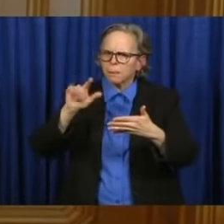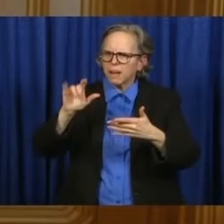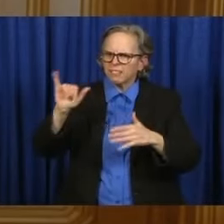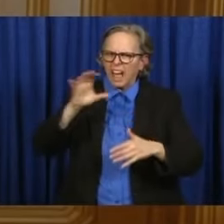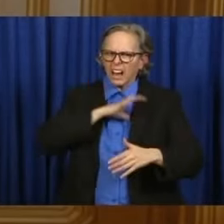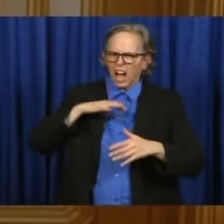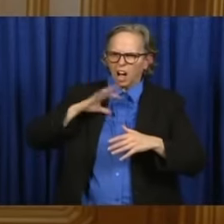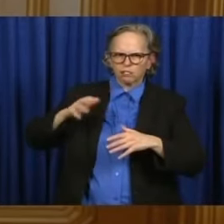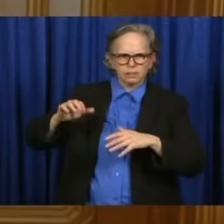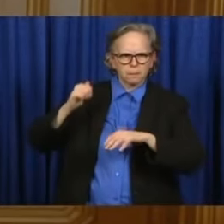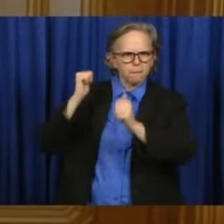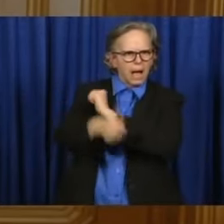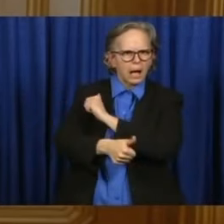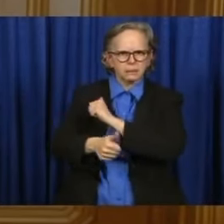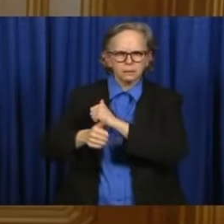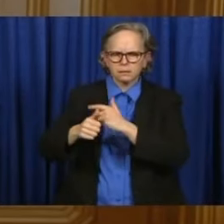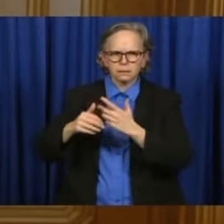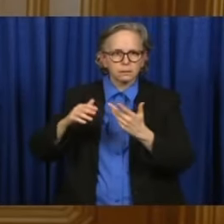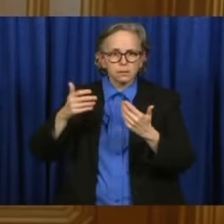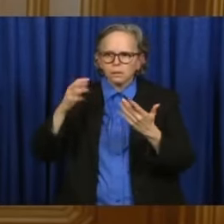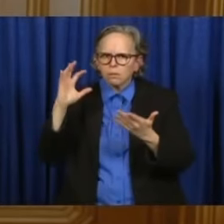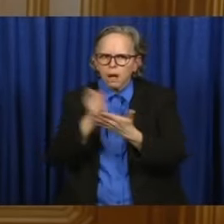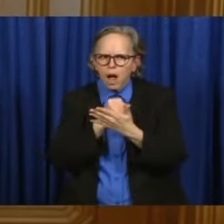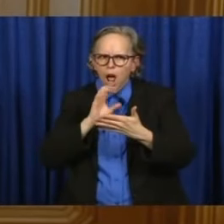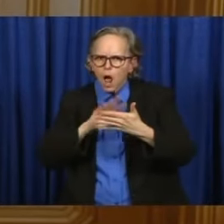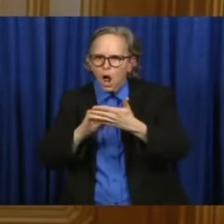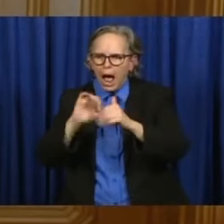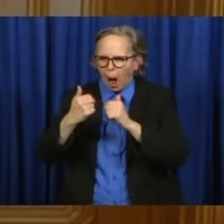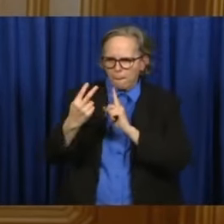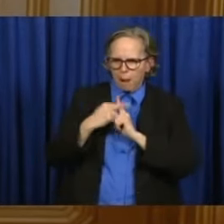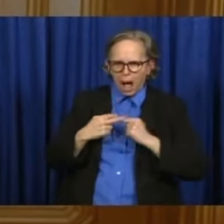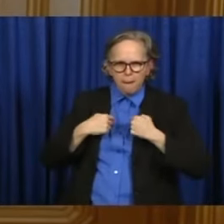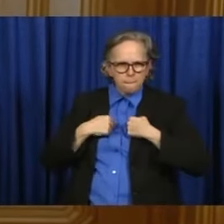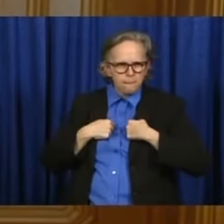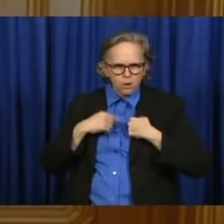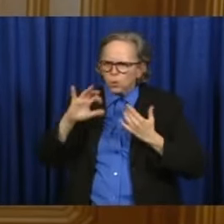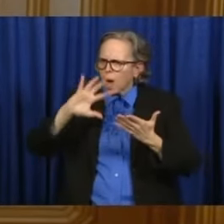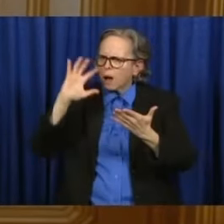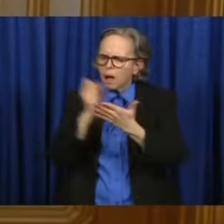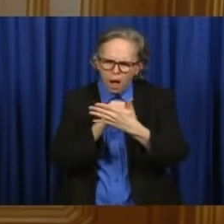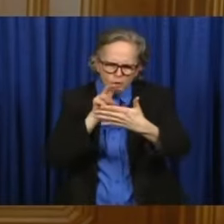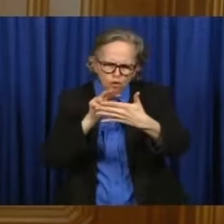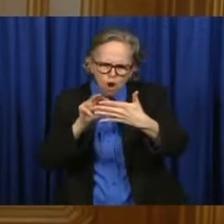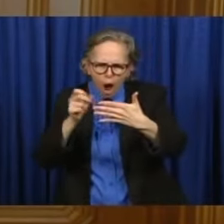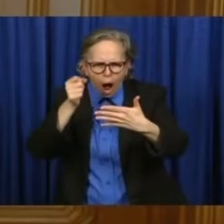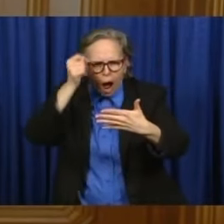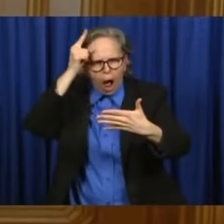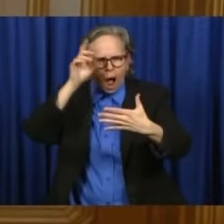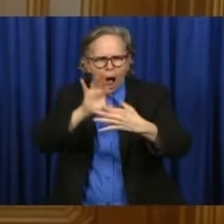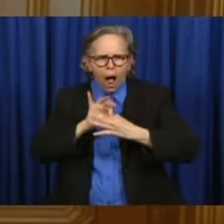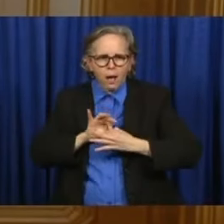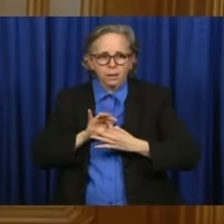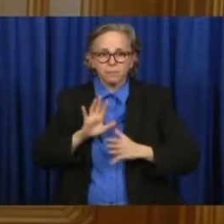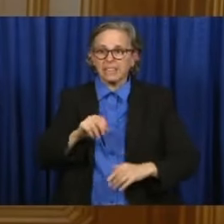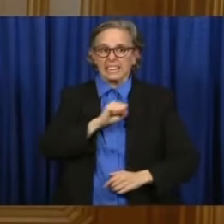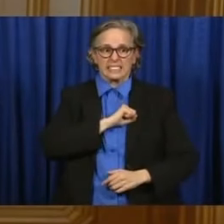can in that bill itself. Both Senator Brown and Senator Portman's offices and